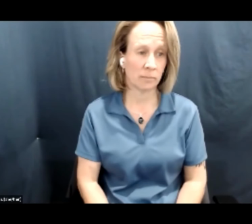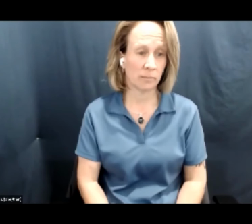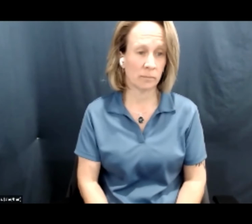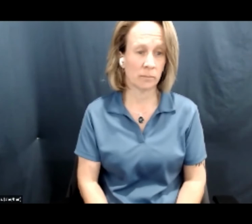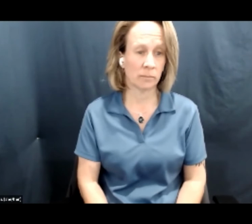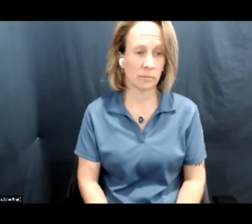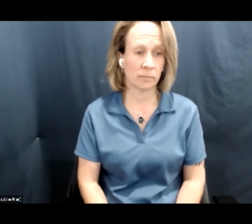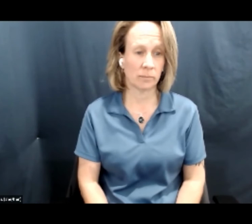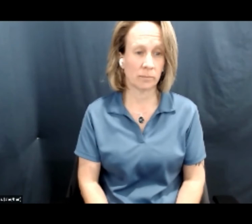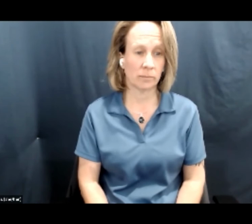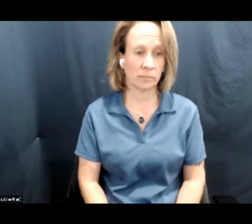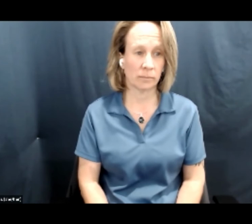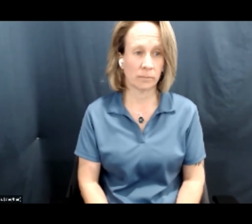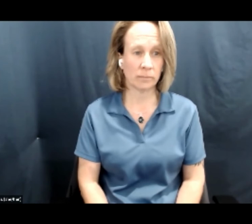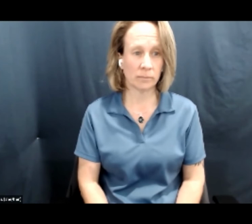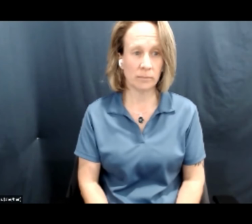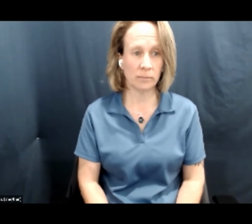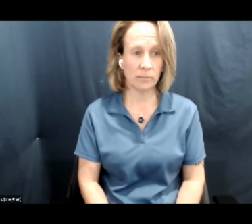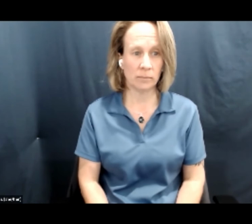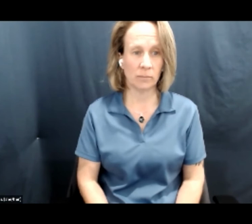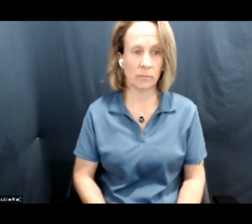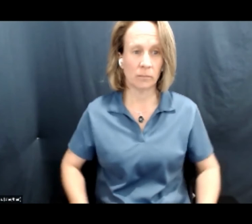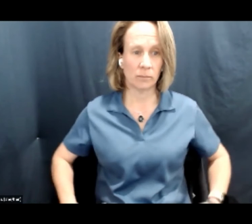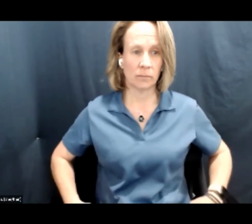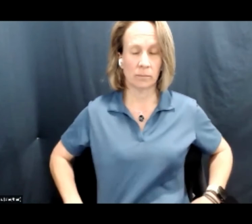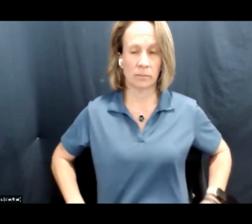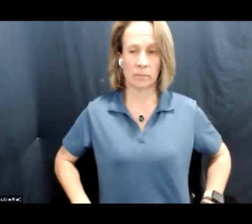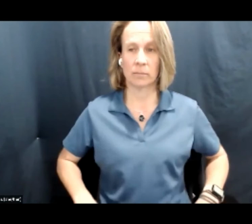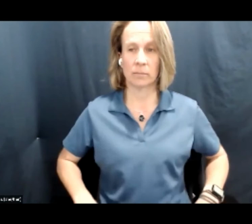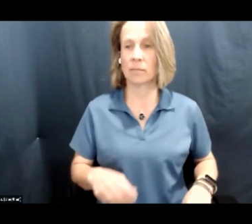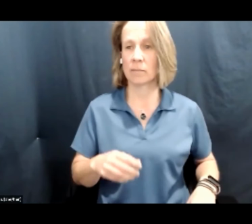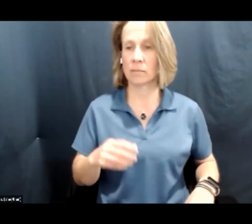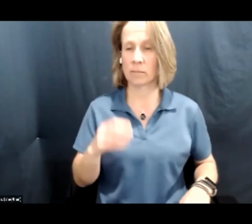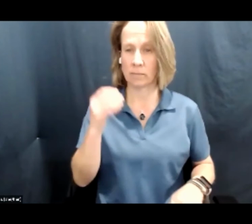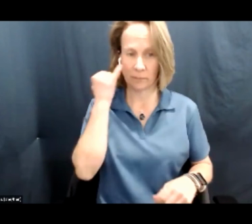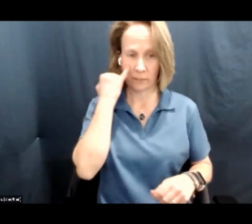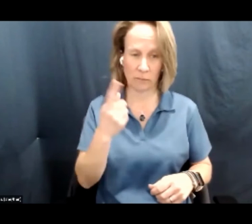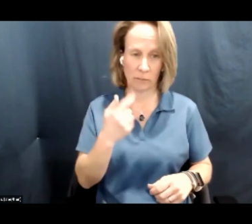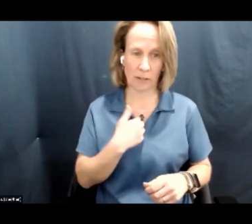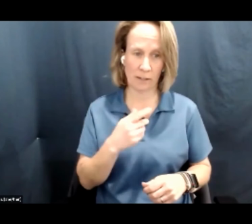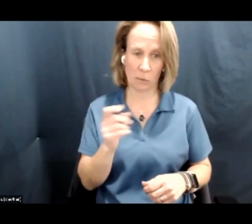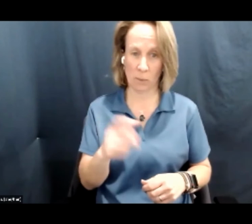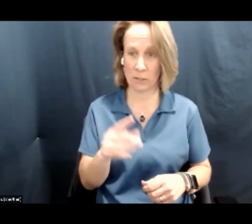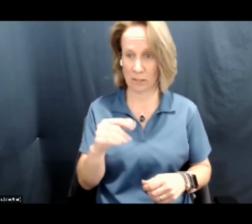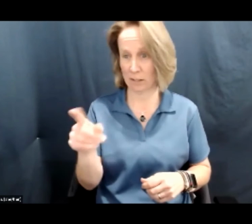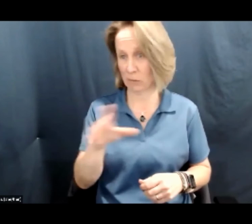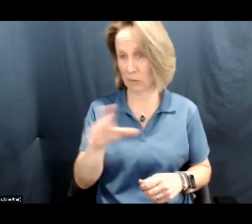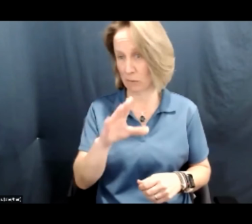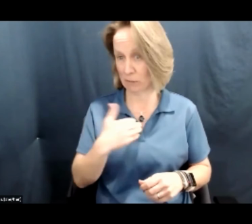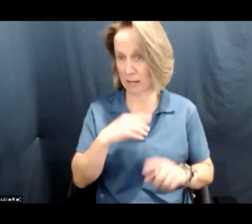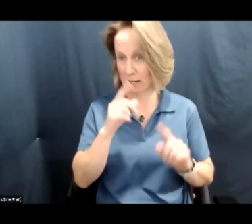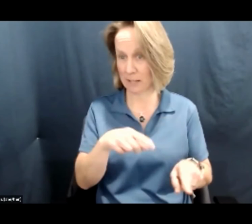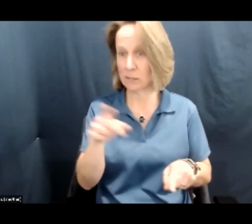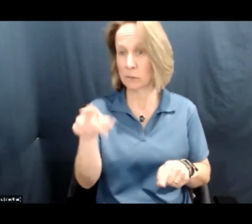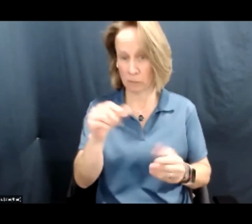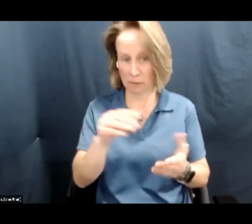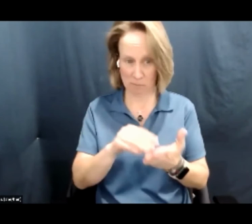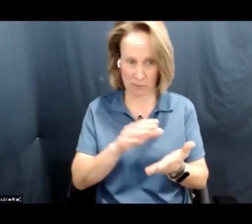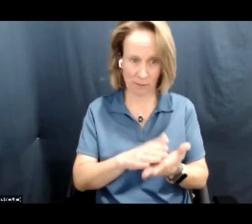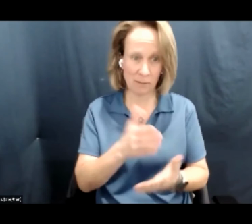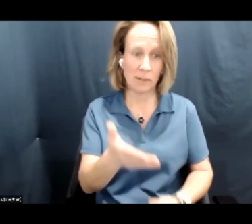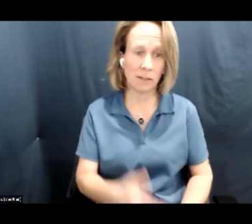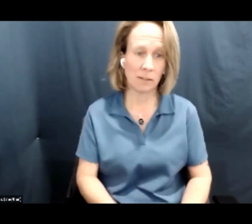If you have any burning questions that you've never heard an answer to, you could put that there.